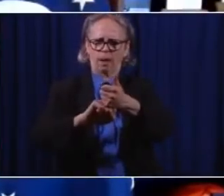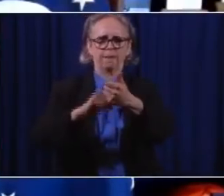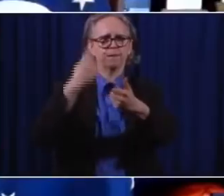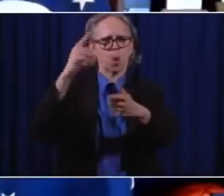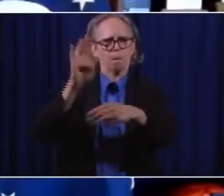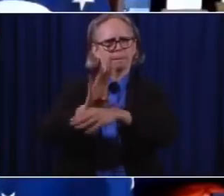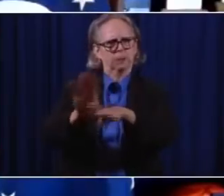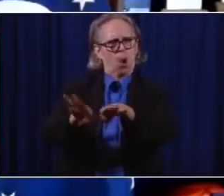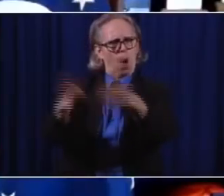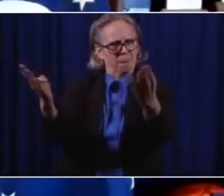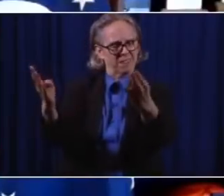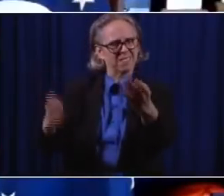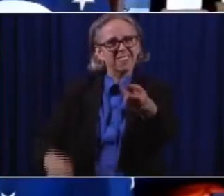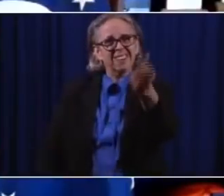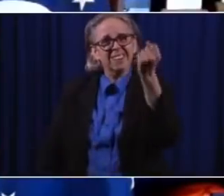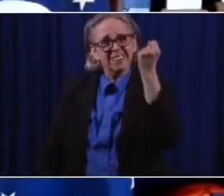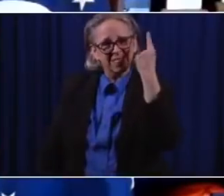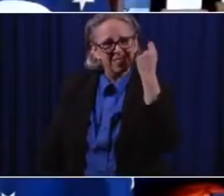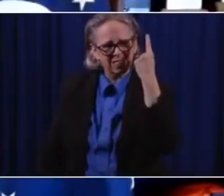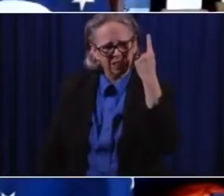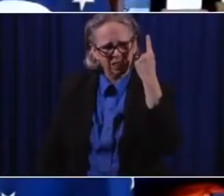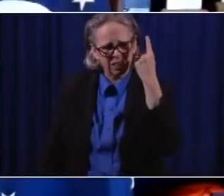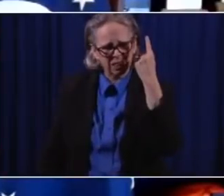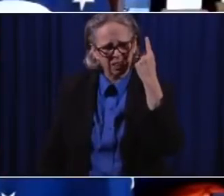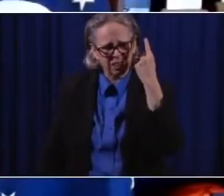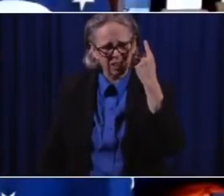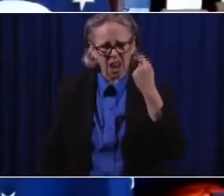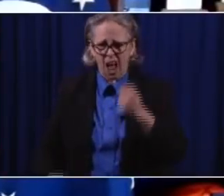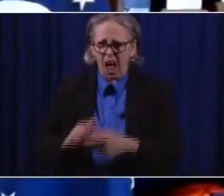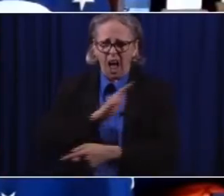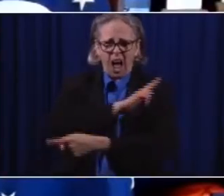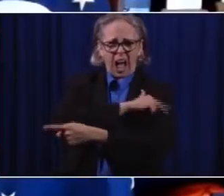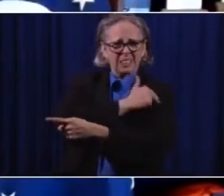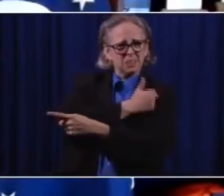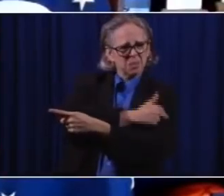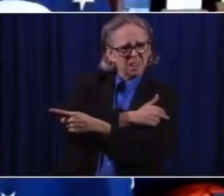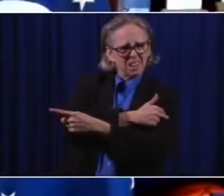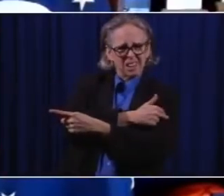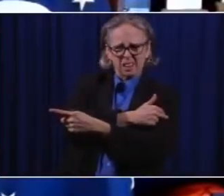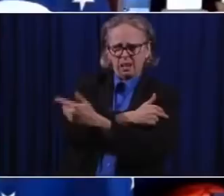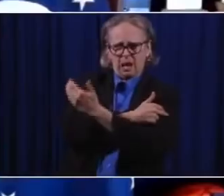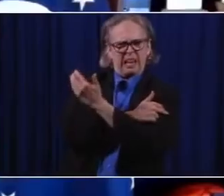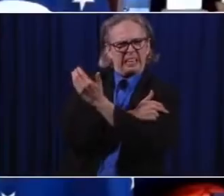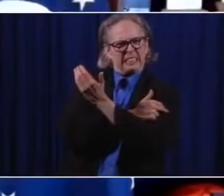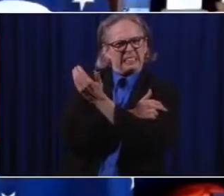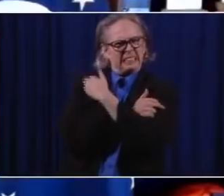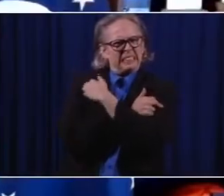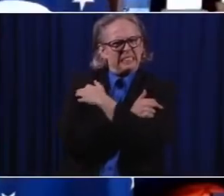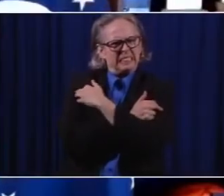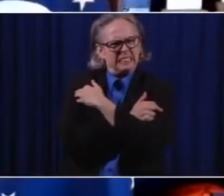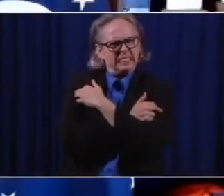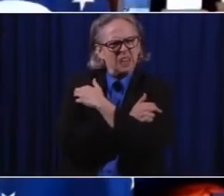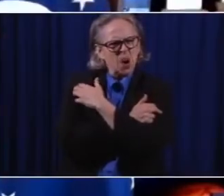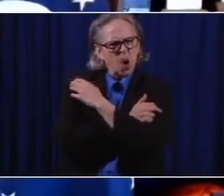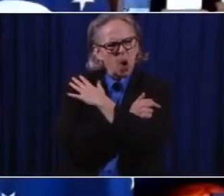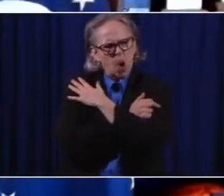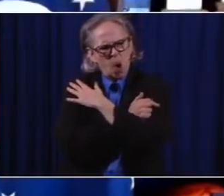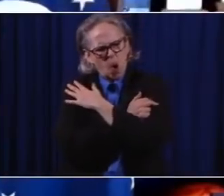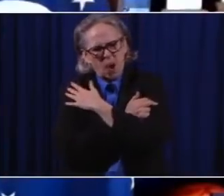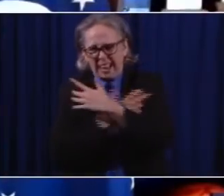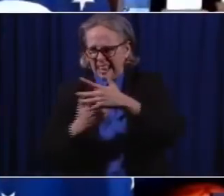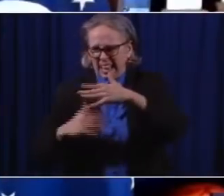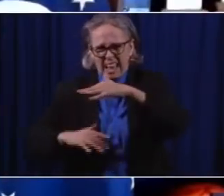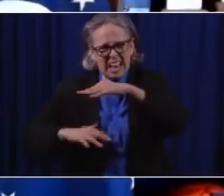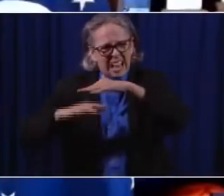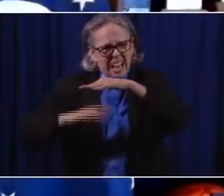the hospitals who we talk to, who tell us that their staffs are stressed,